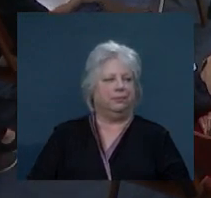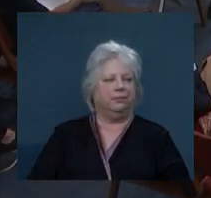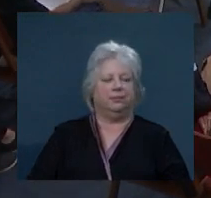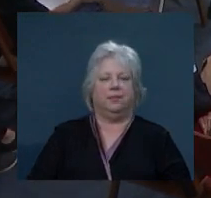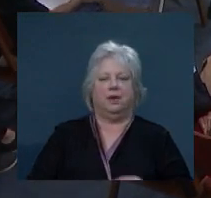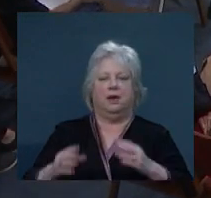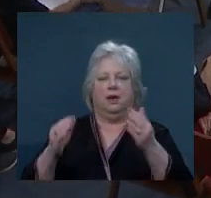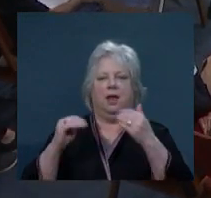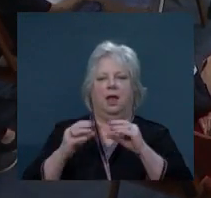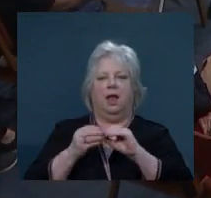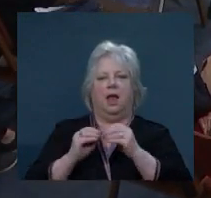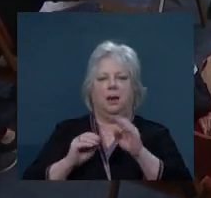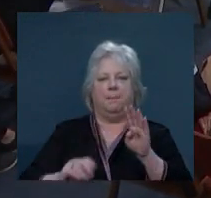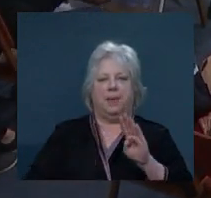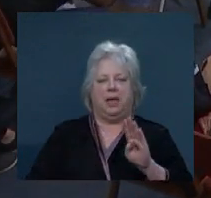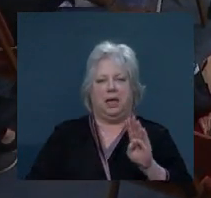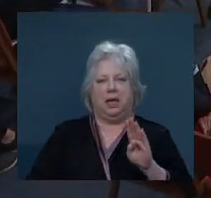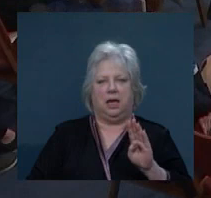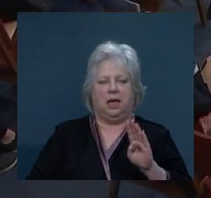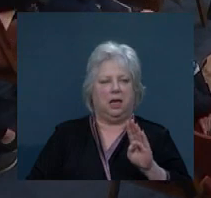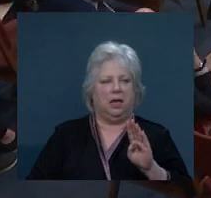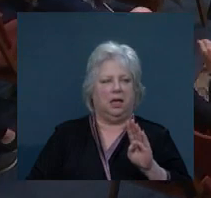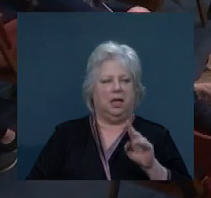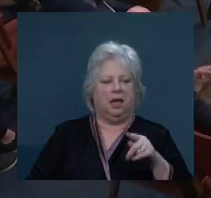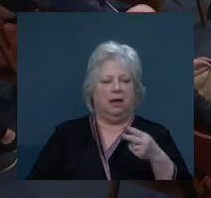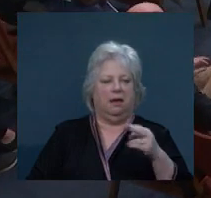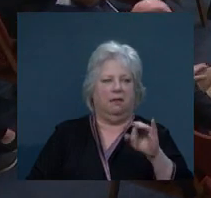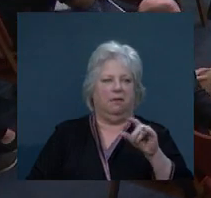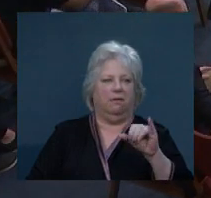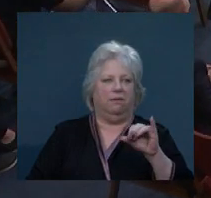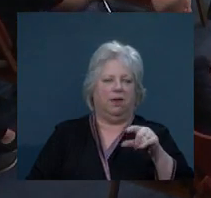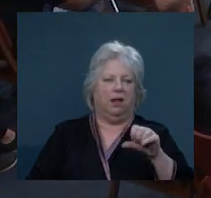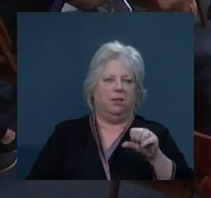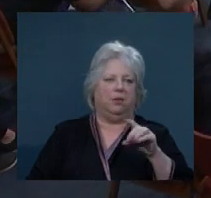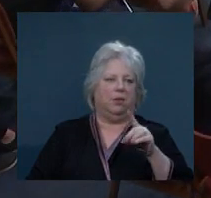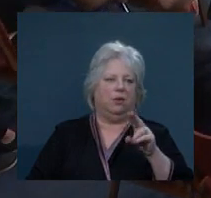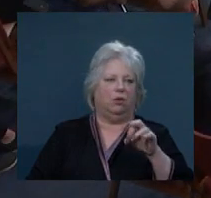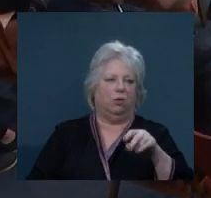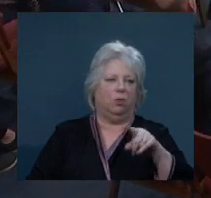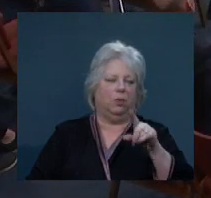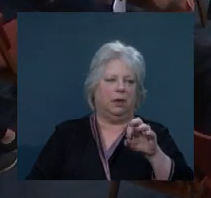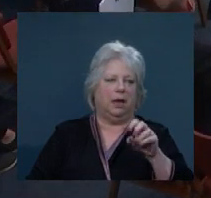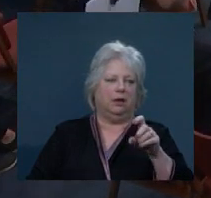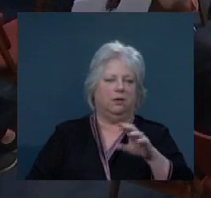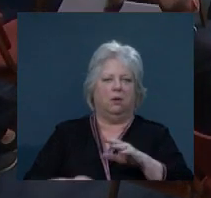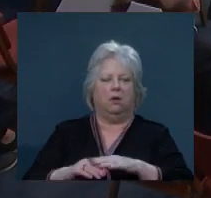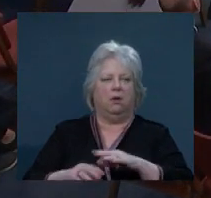Item B. Phillips duplexes on Weldon Avenue.